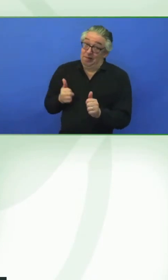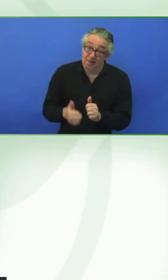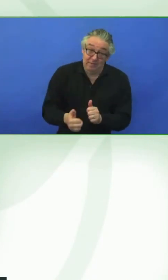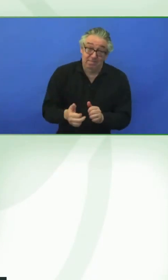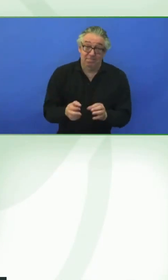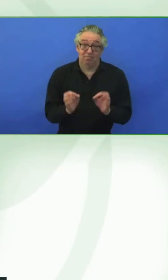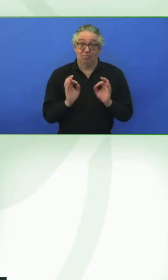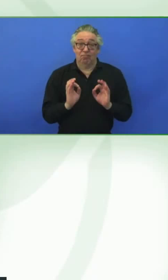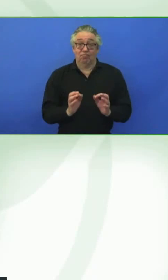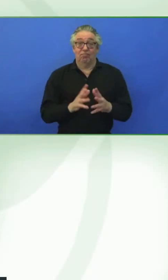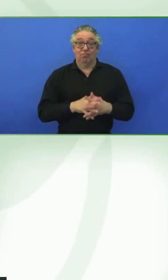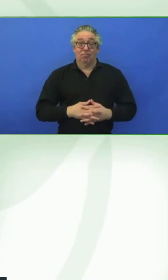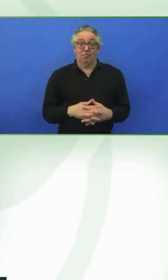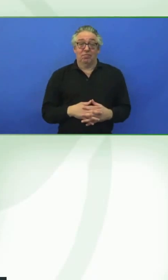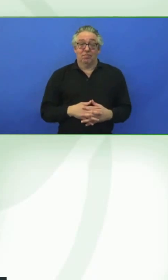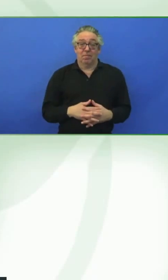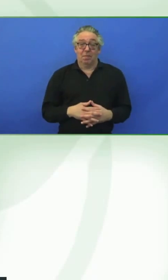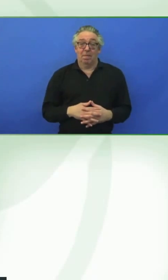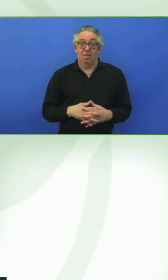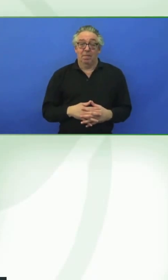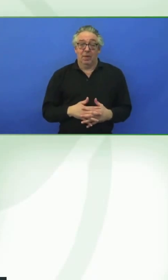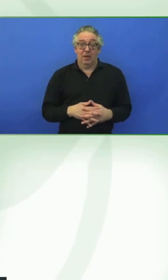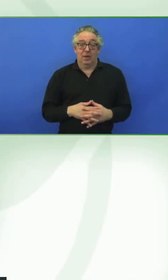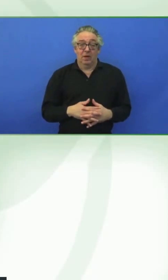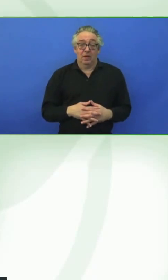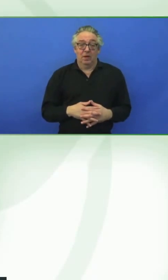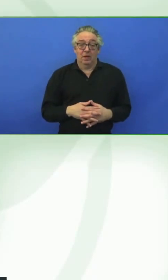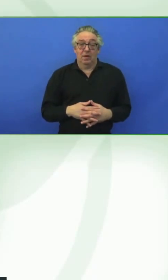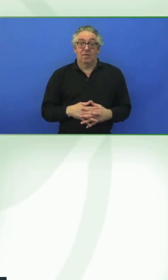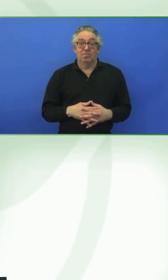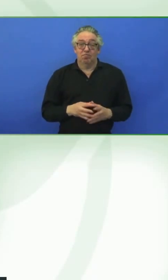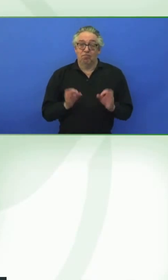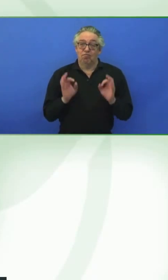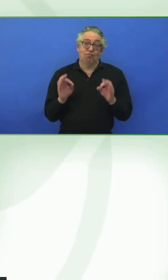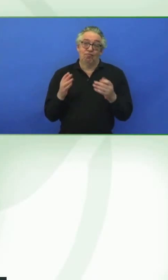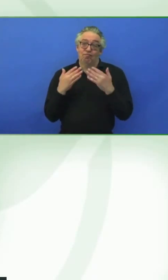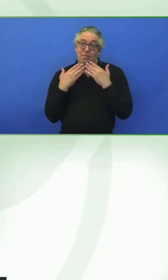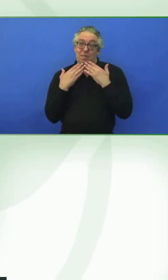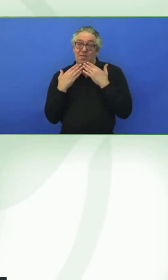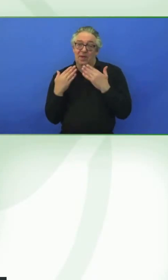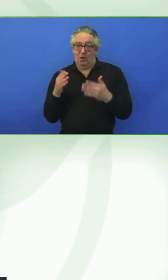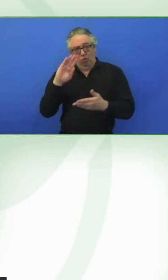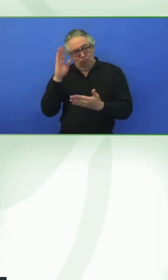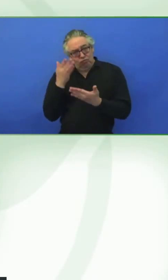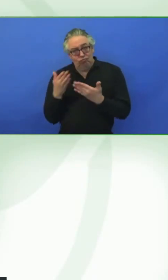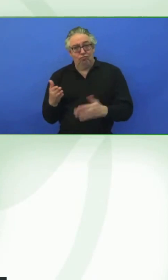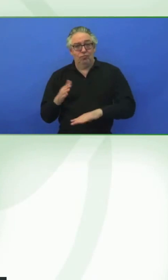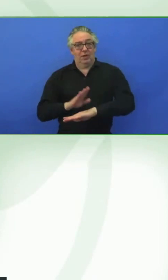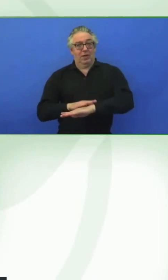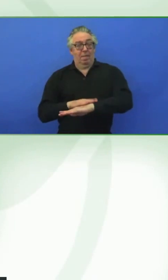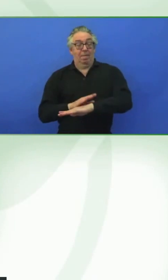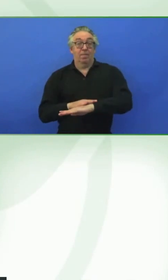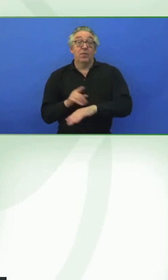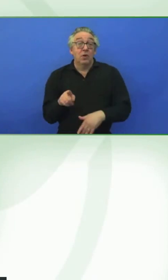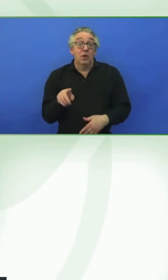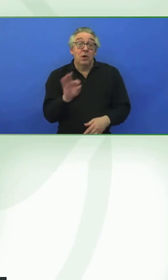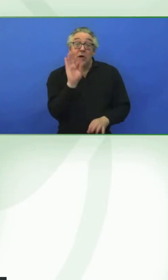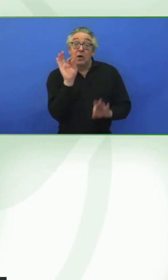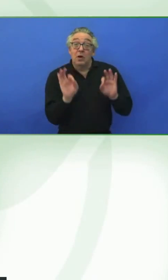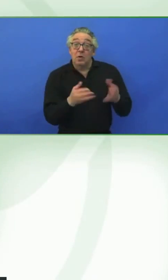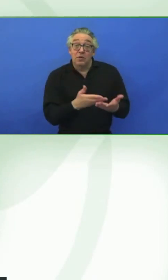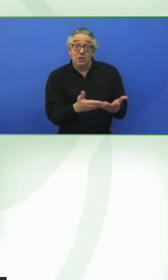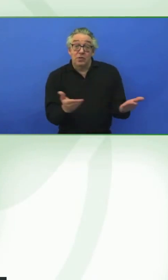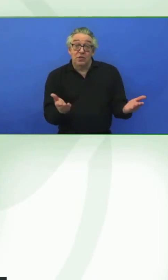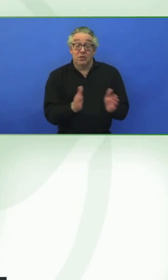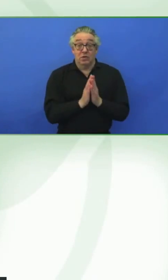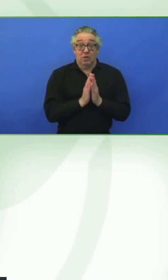I was suggesting. So thank you very much for that. If you have questions for Nick, please use